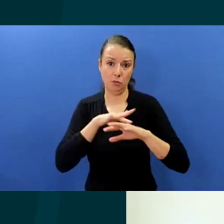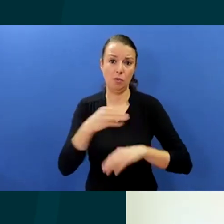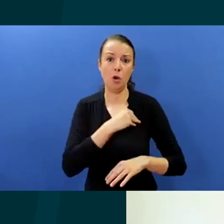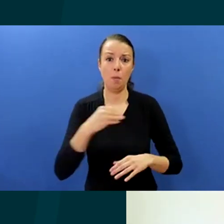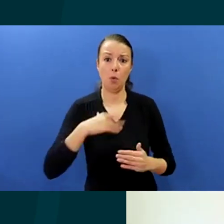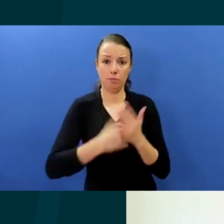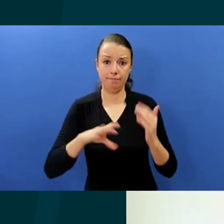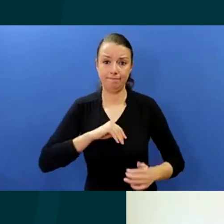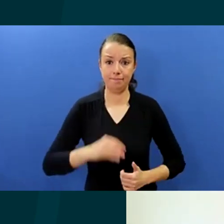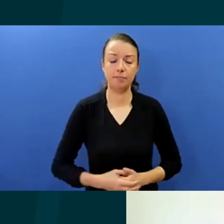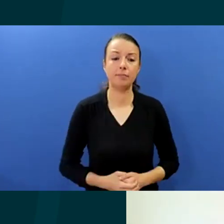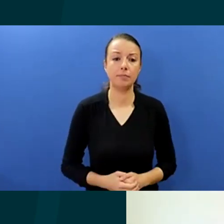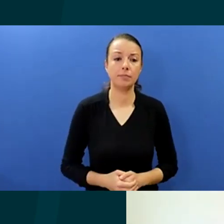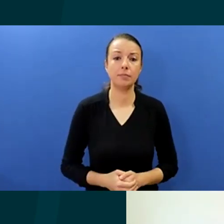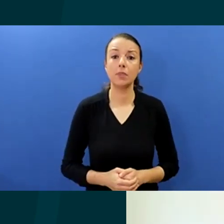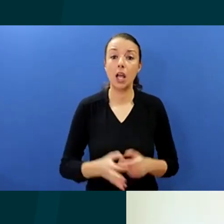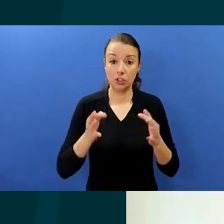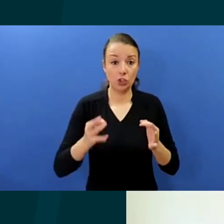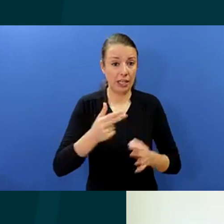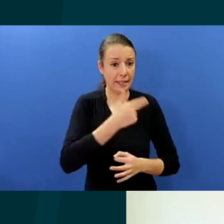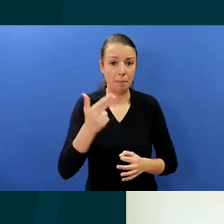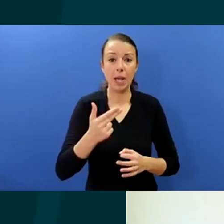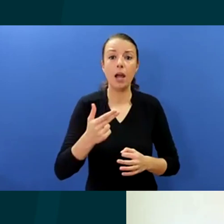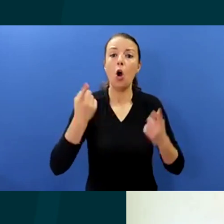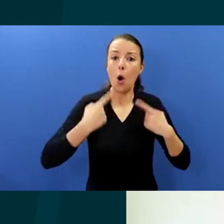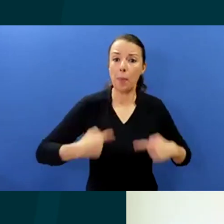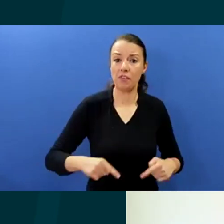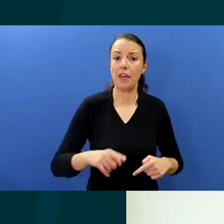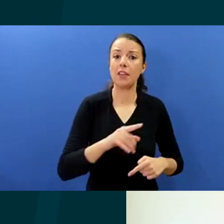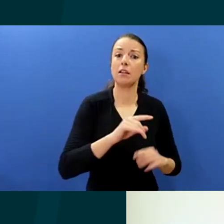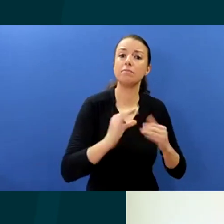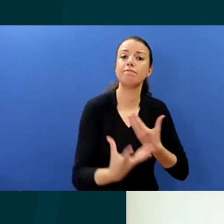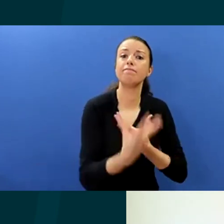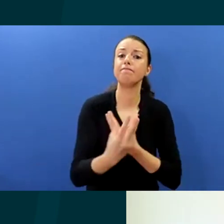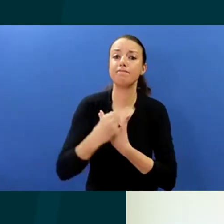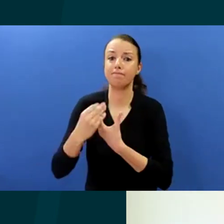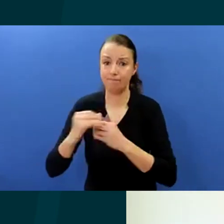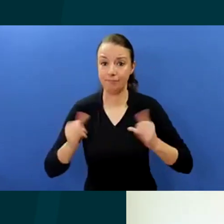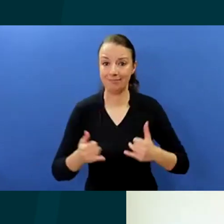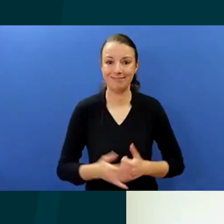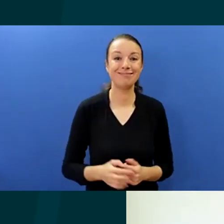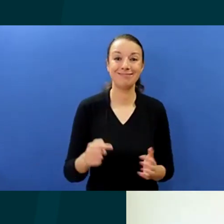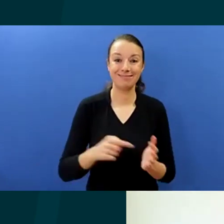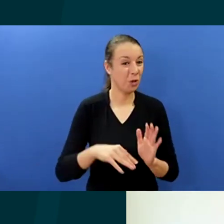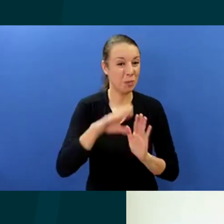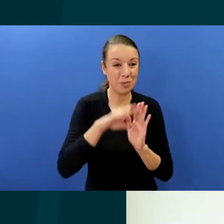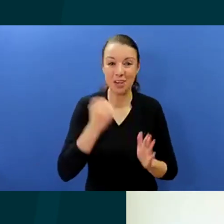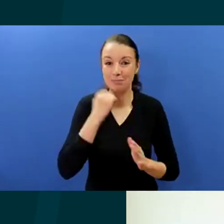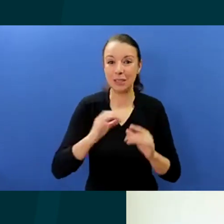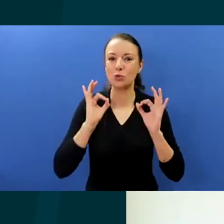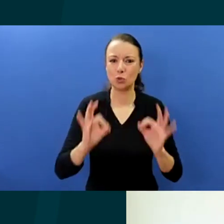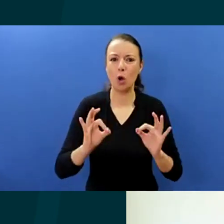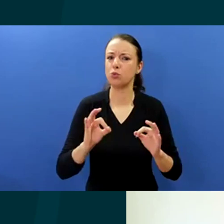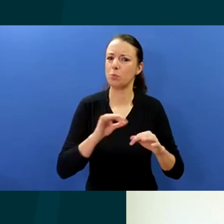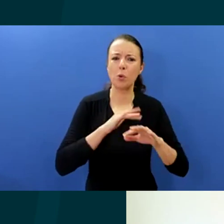temat dotyczy partycypacji. Well established in Switzerland already, and we will hear more about it later also in the